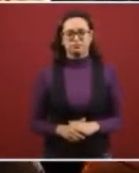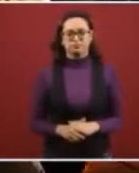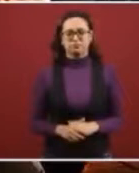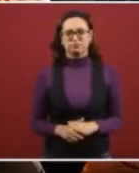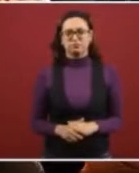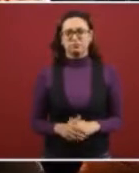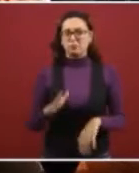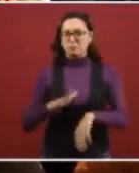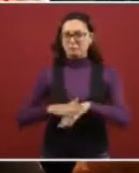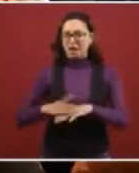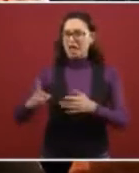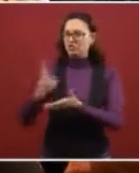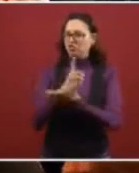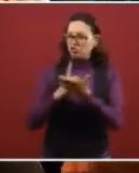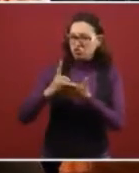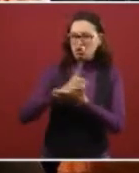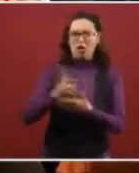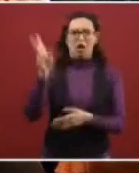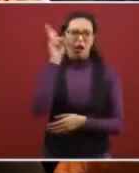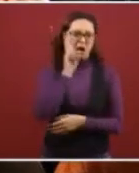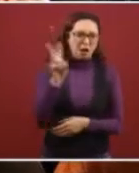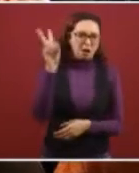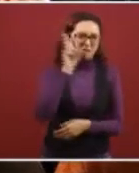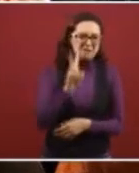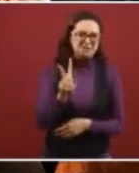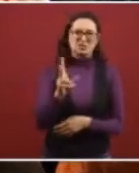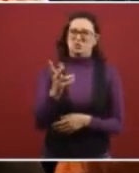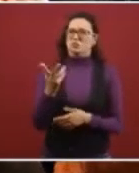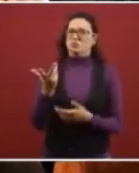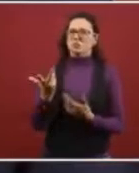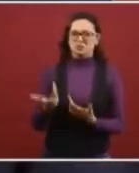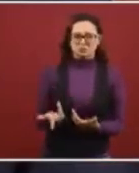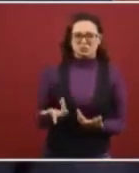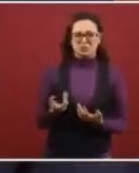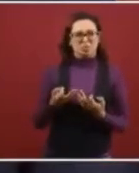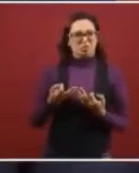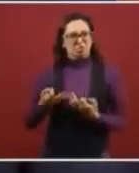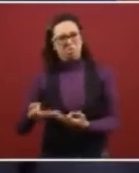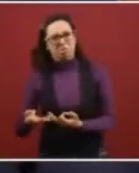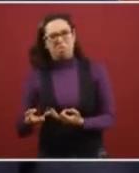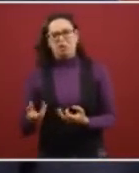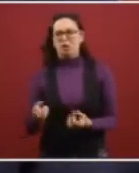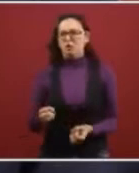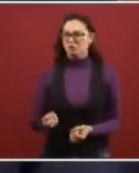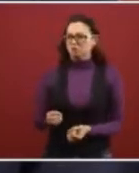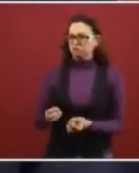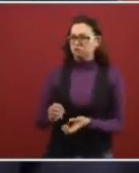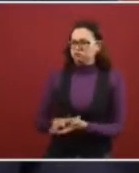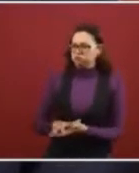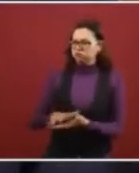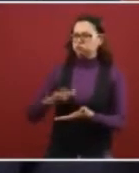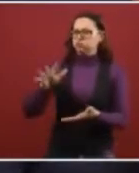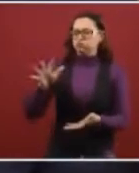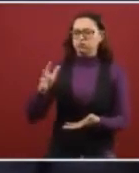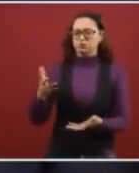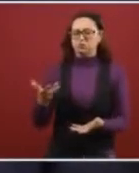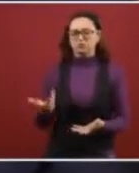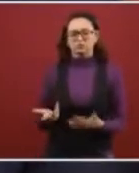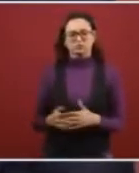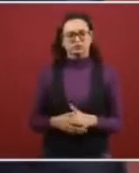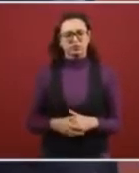incremento en el consumo de drogas, increase in drug consumption, en jóvenes, youth,